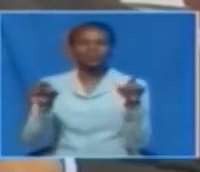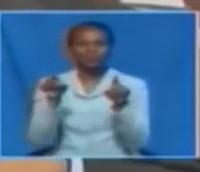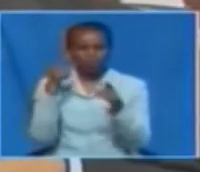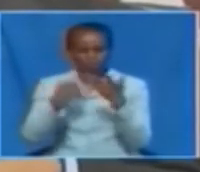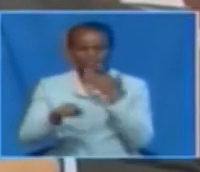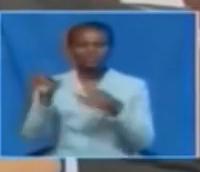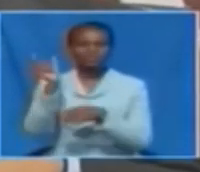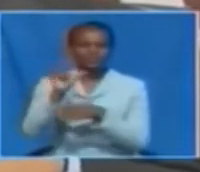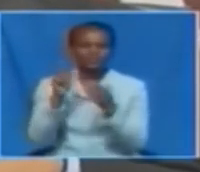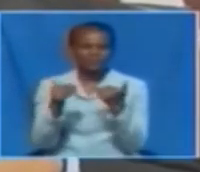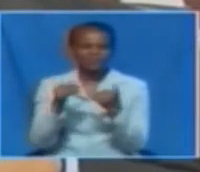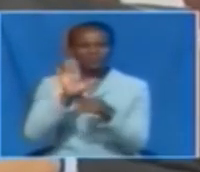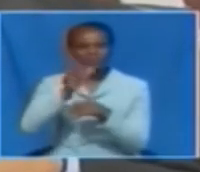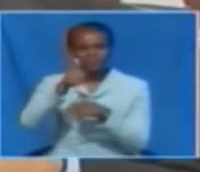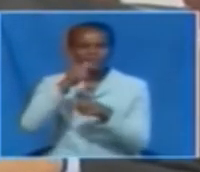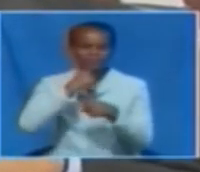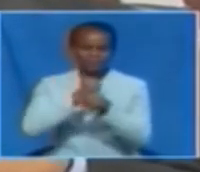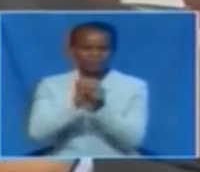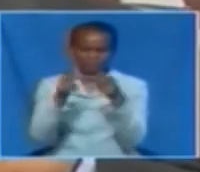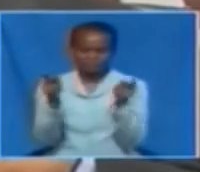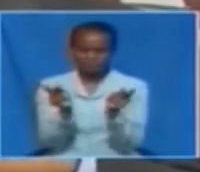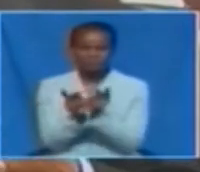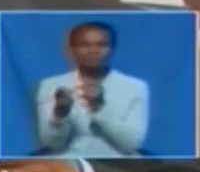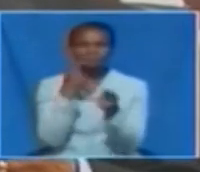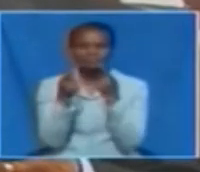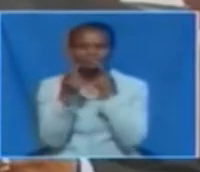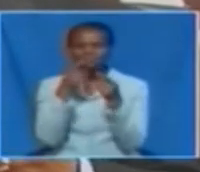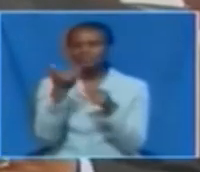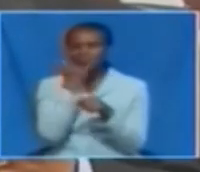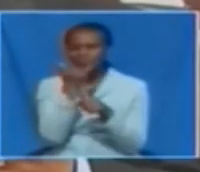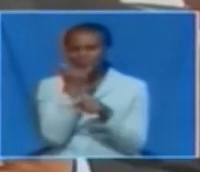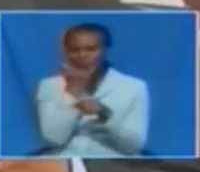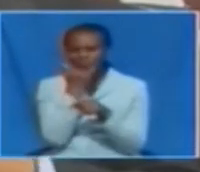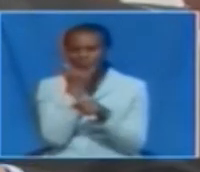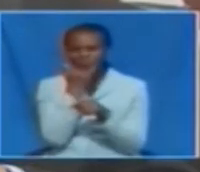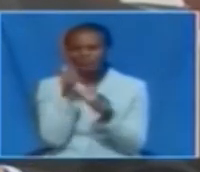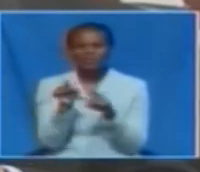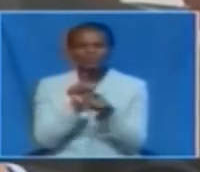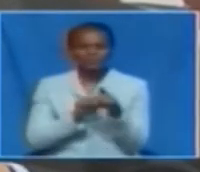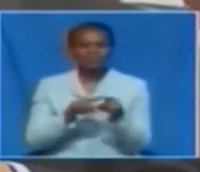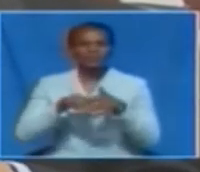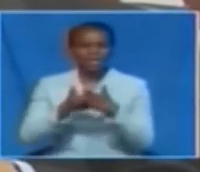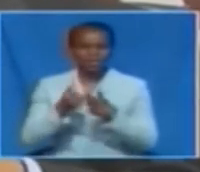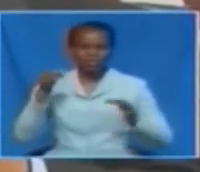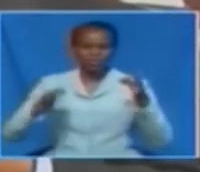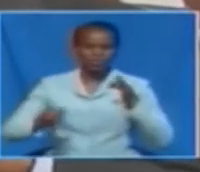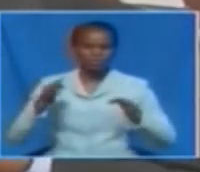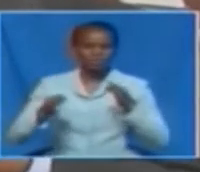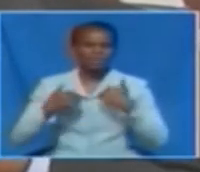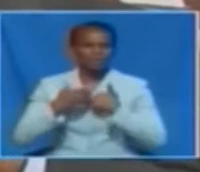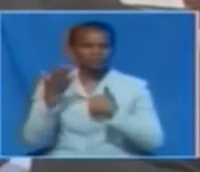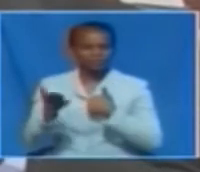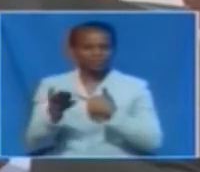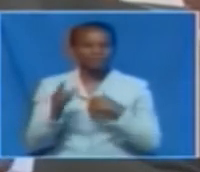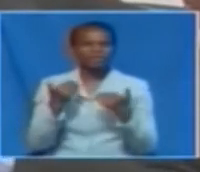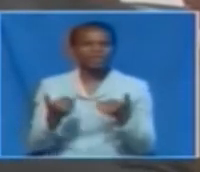is today. You are already making a position which is totally illegal, and it's in court right now. So